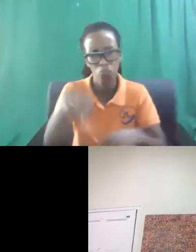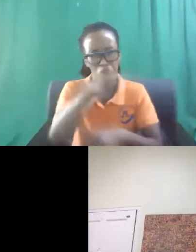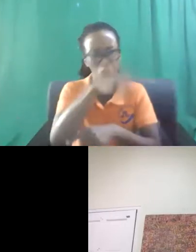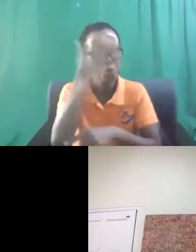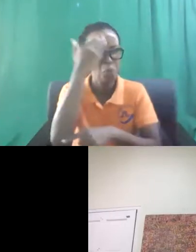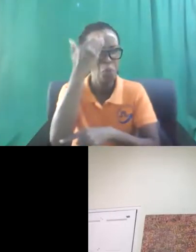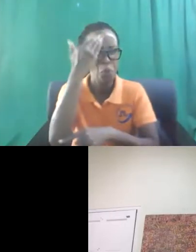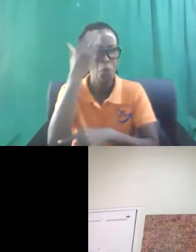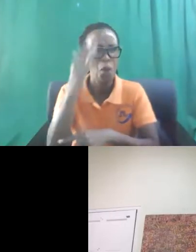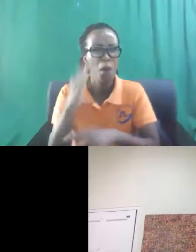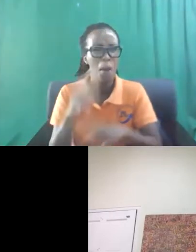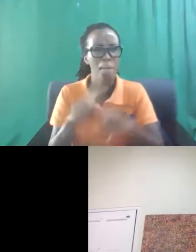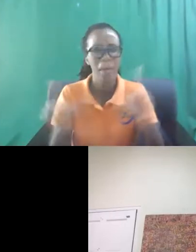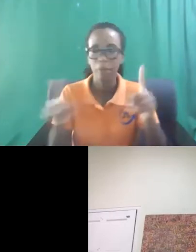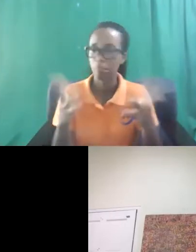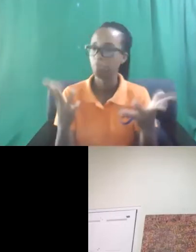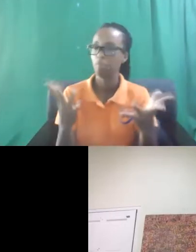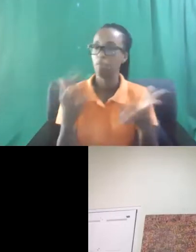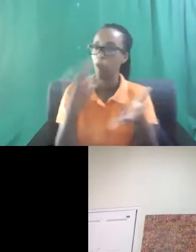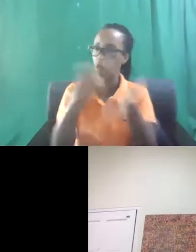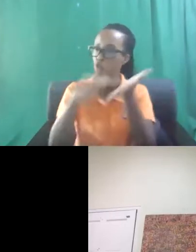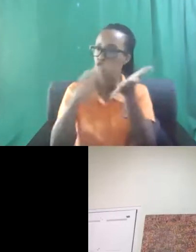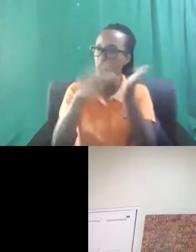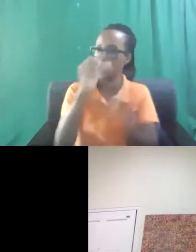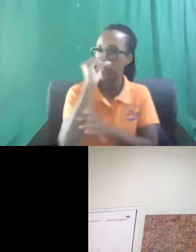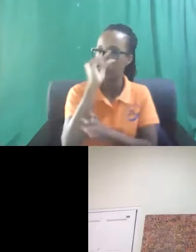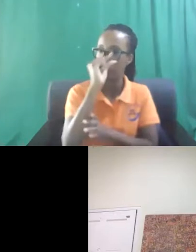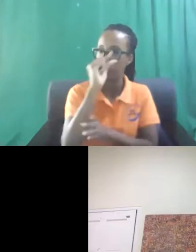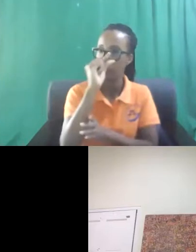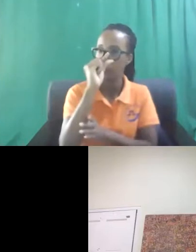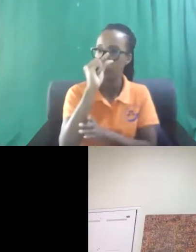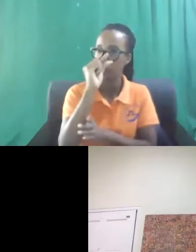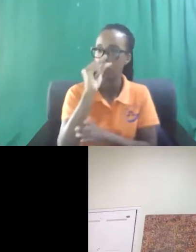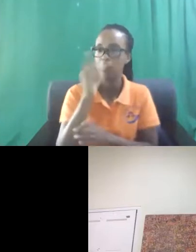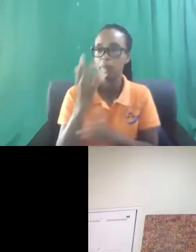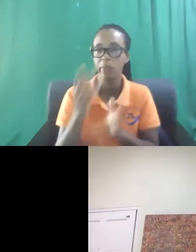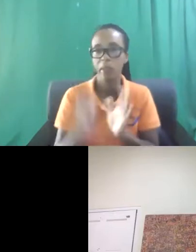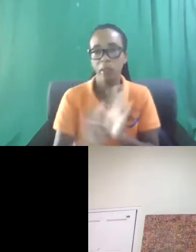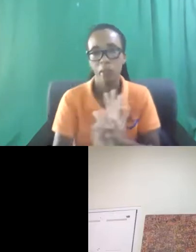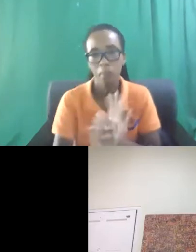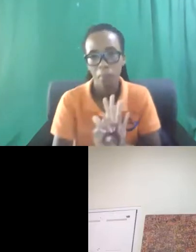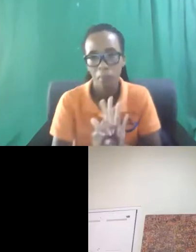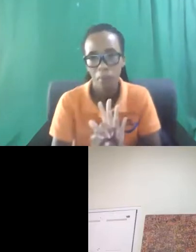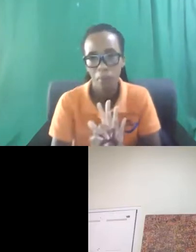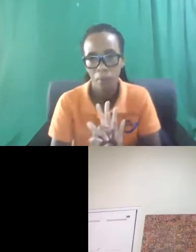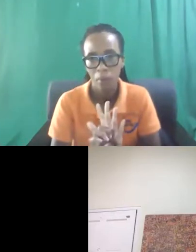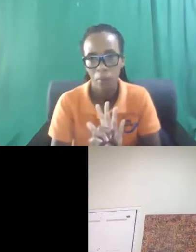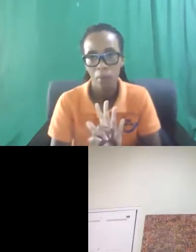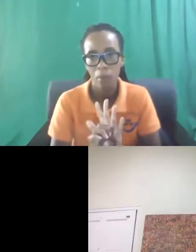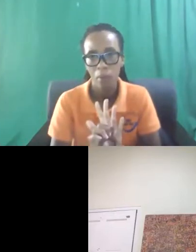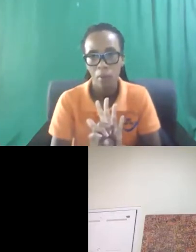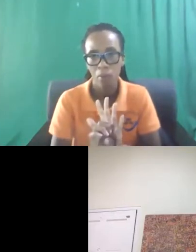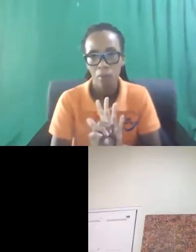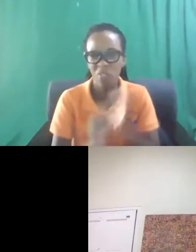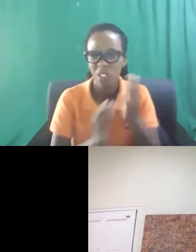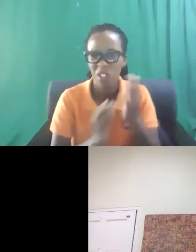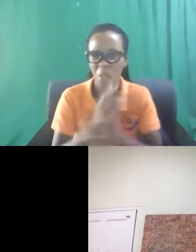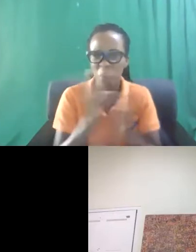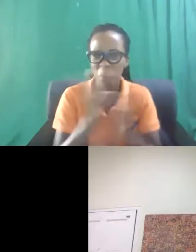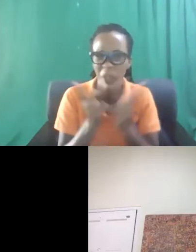been hardly any research on it. So in many places, especially places like, well,